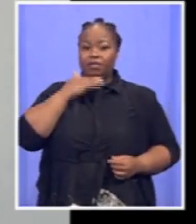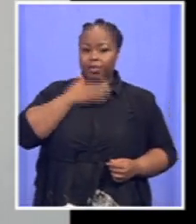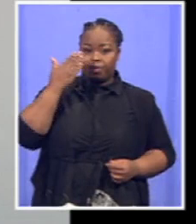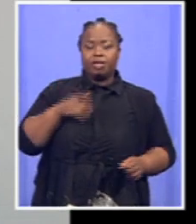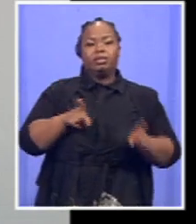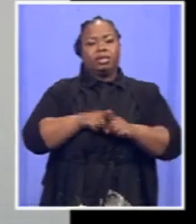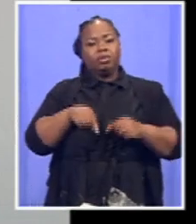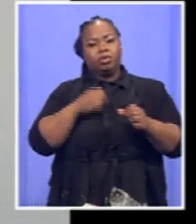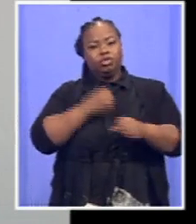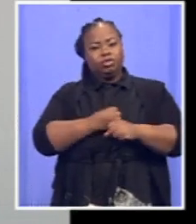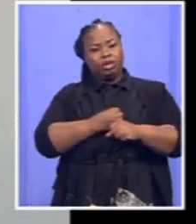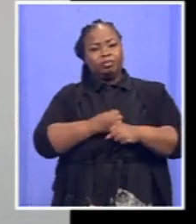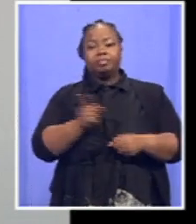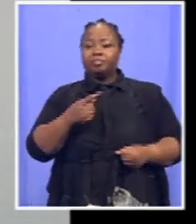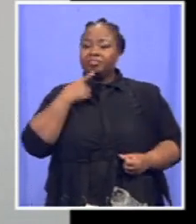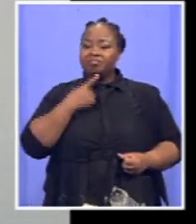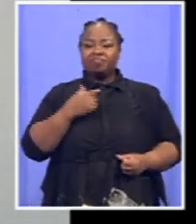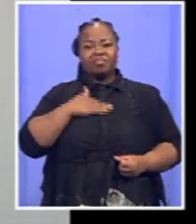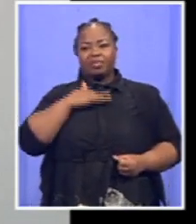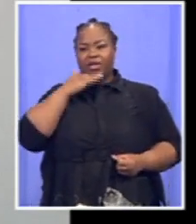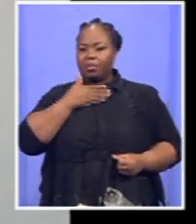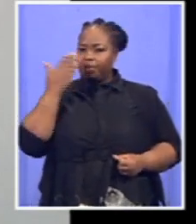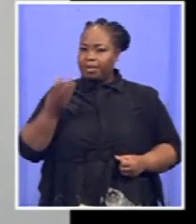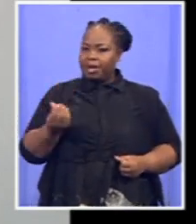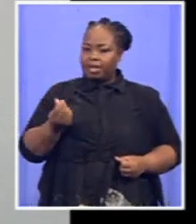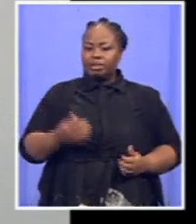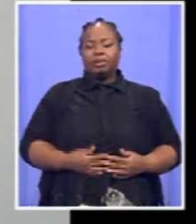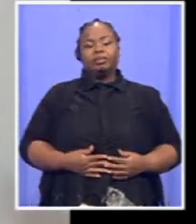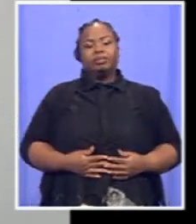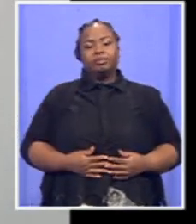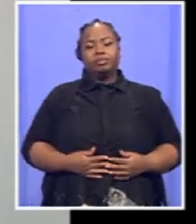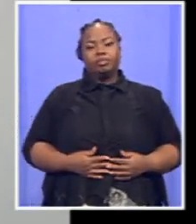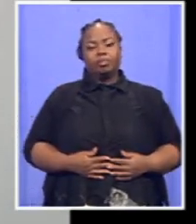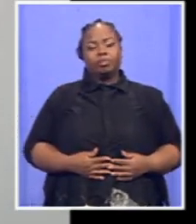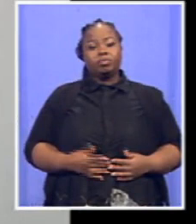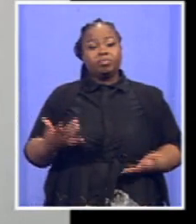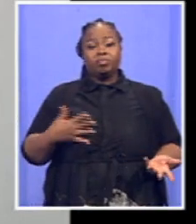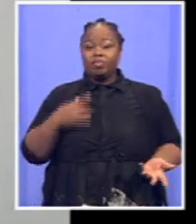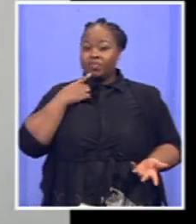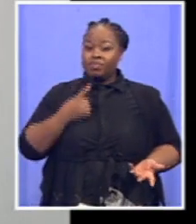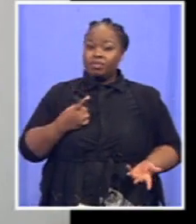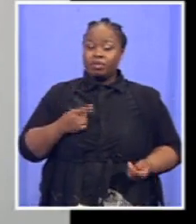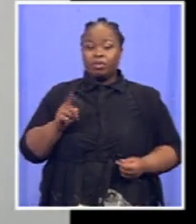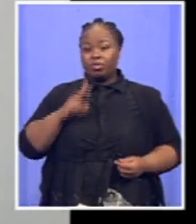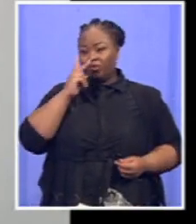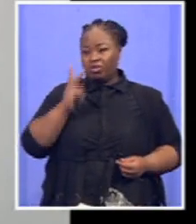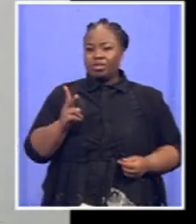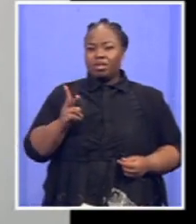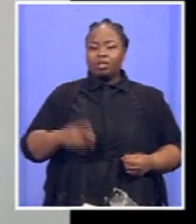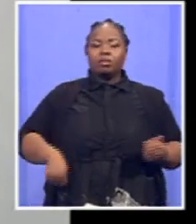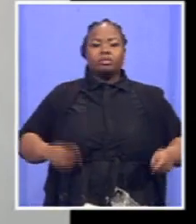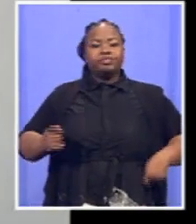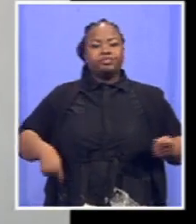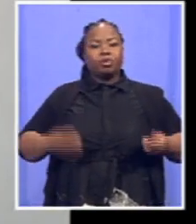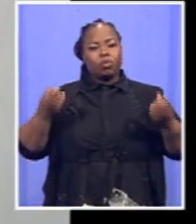it was that case. They were saying that they don't have enough money. So all I'm saying is that if you look at this fruitless and